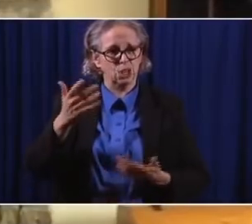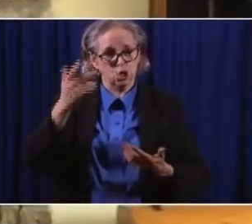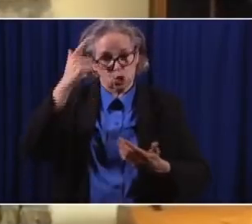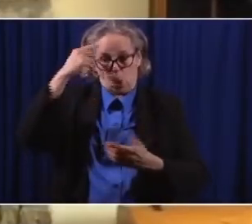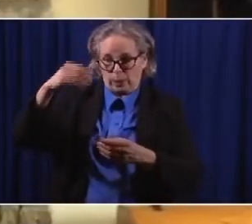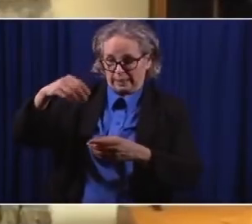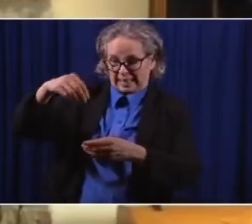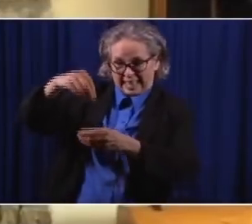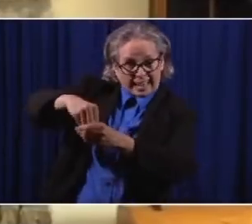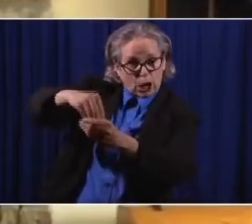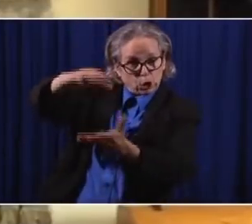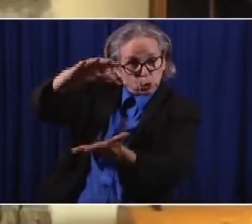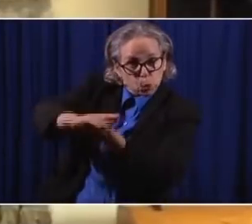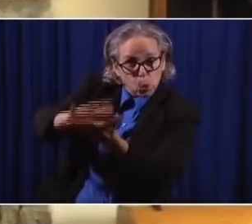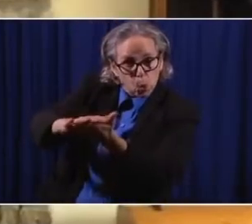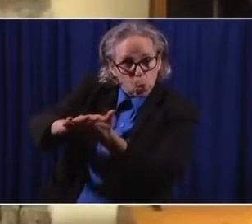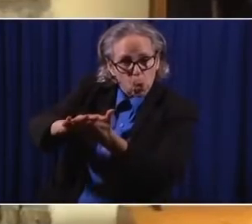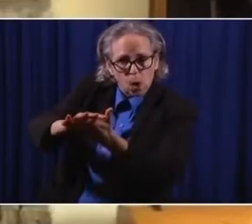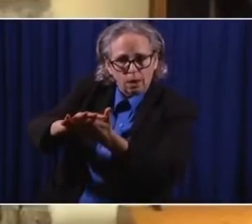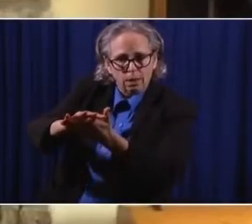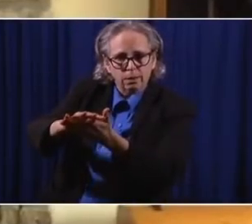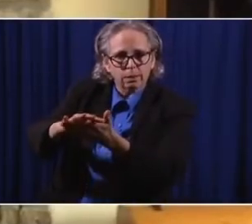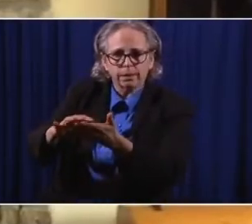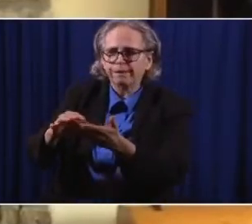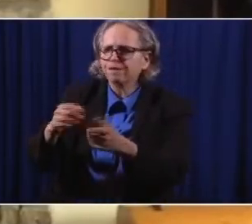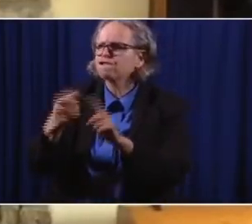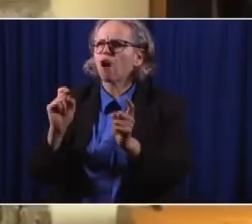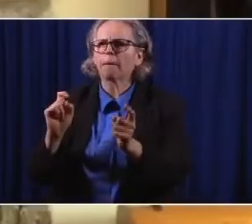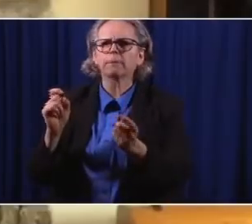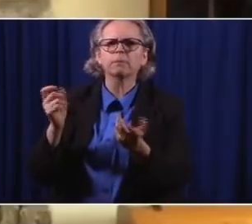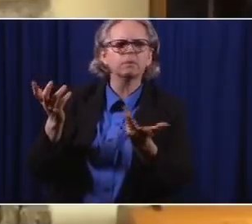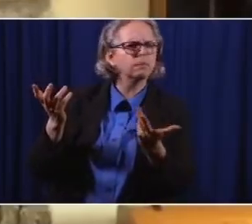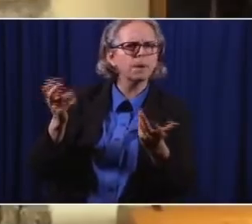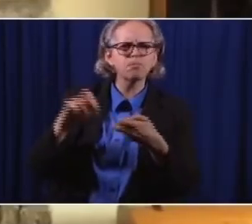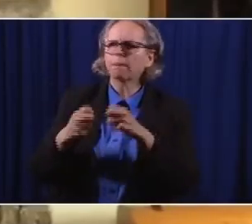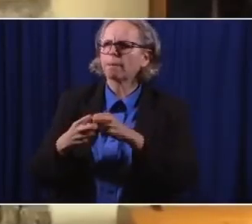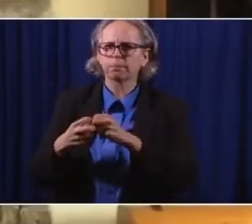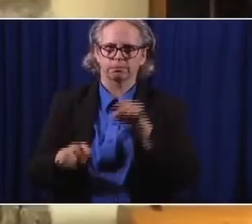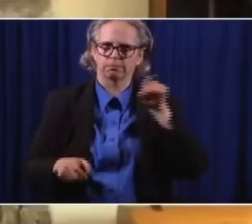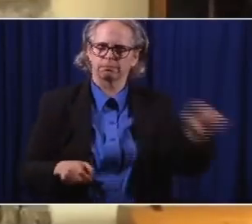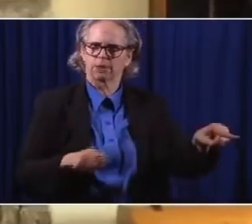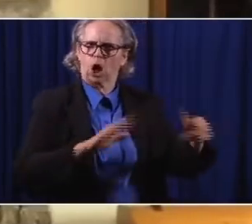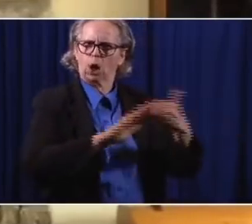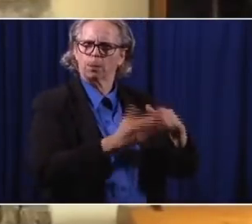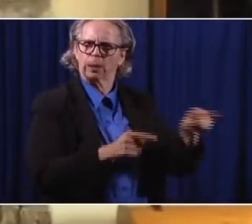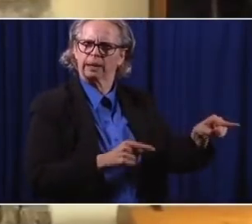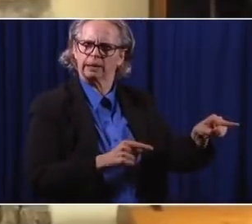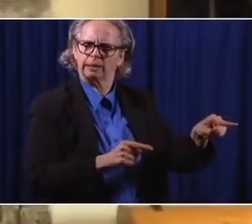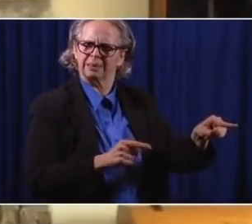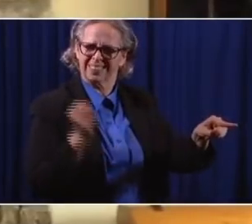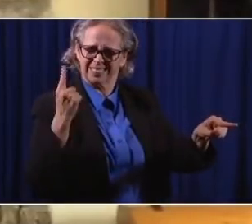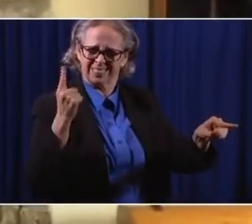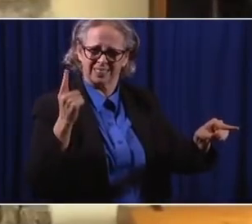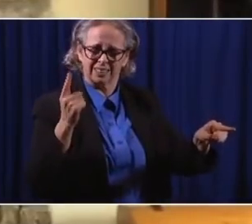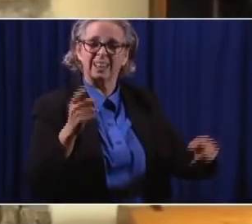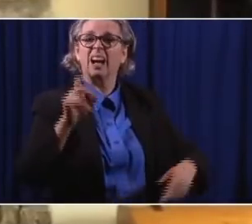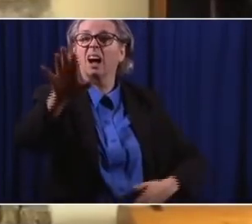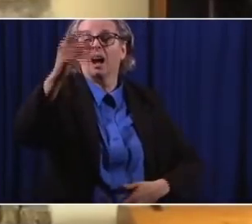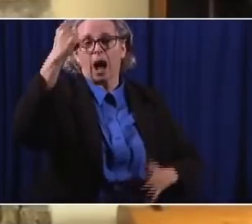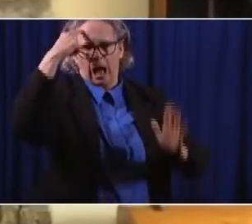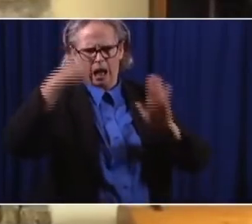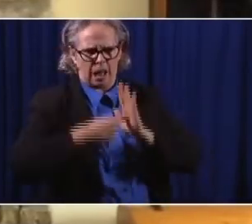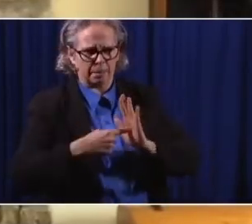depends on what's going on in the community. If you've got 4 times the COVID spread, for example, you're in a rural county that's got